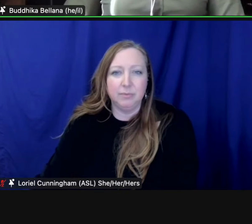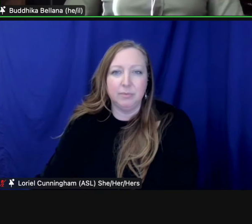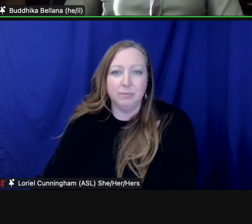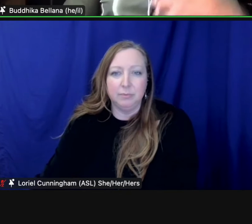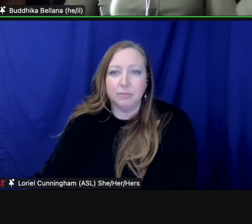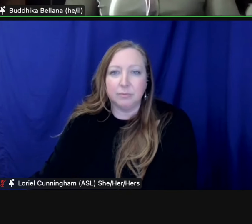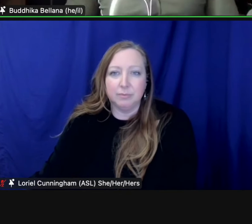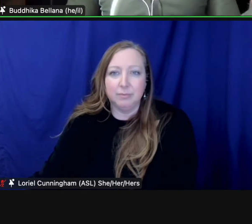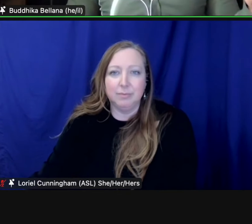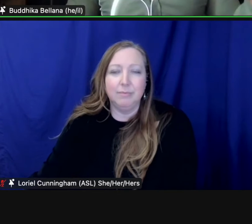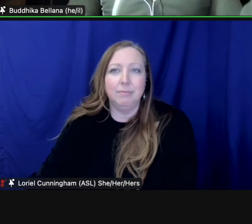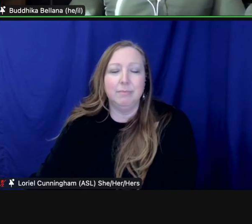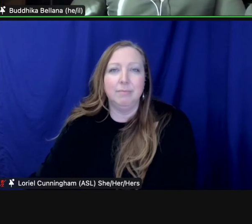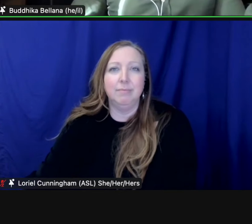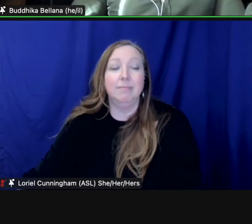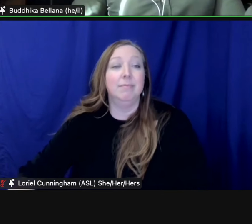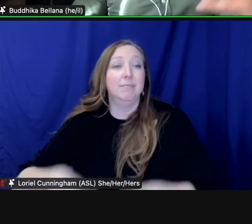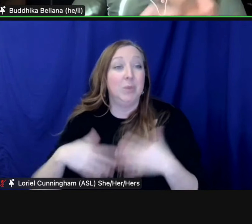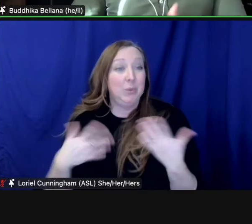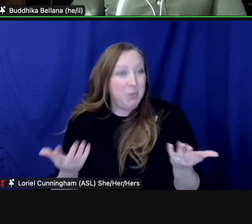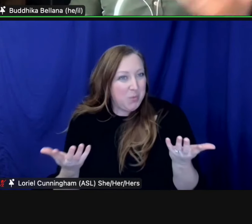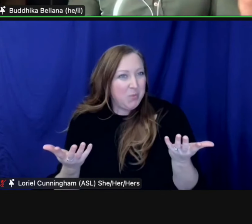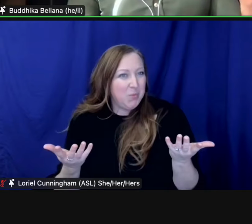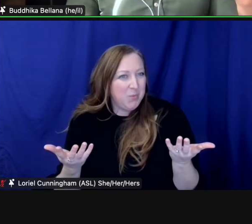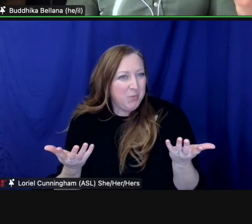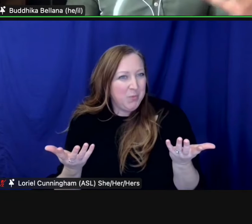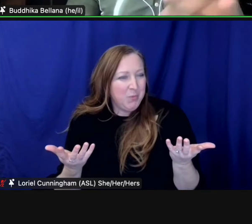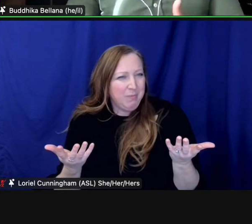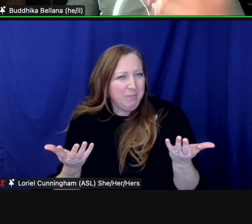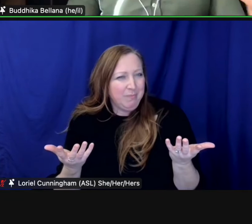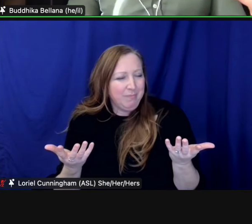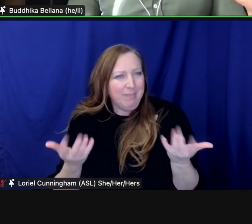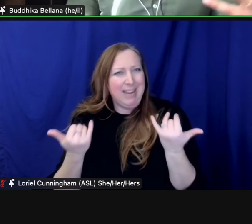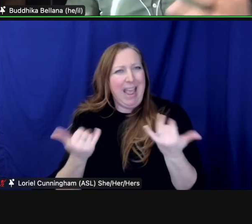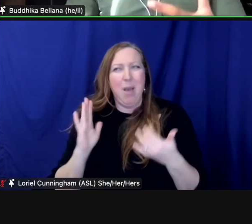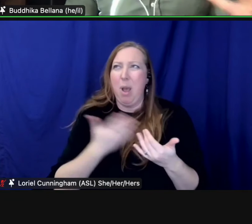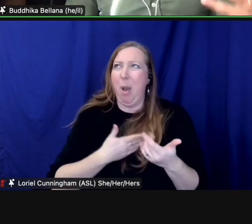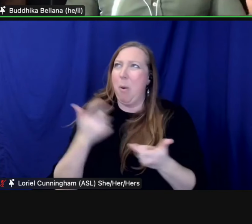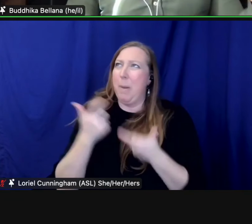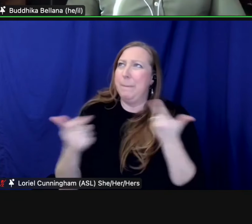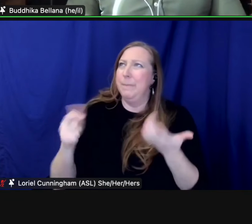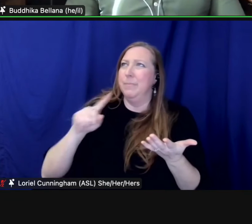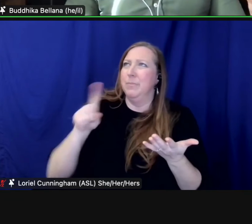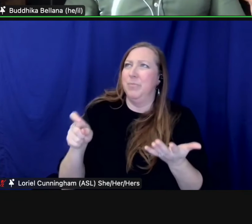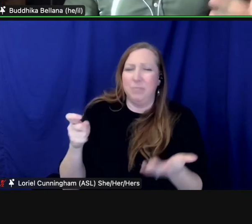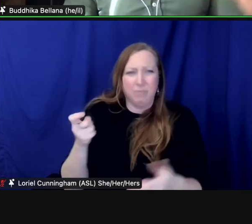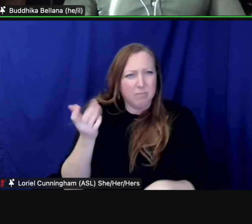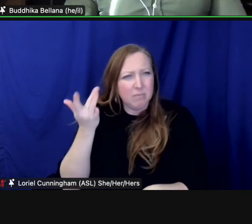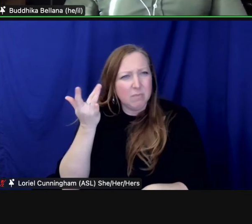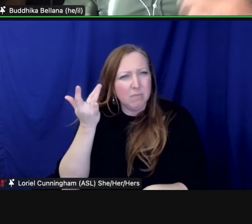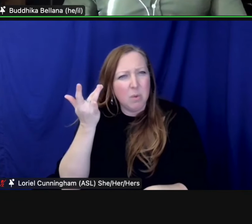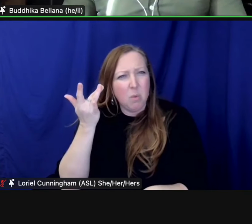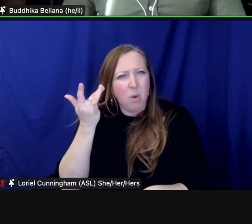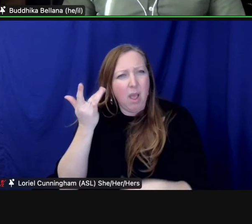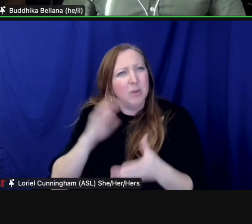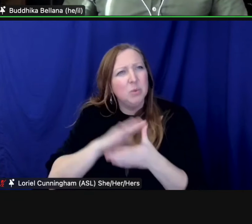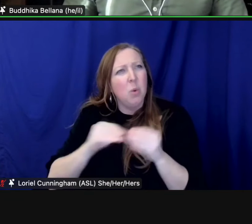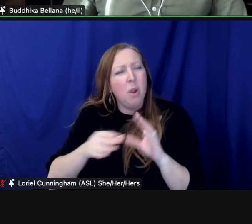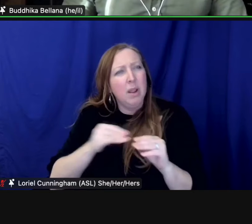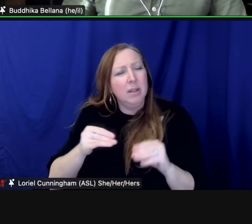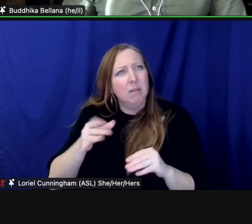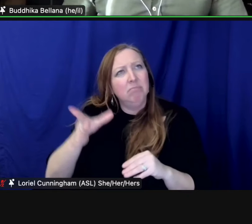So, this brings us to a big question. Why? Why should stories linger in our